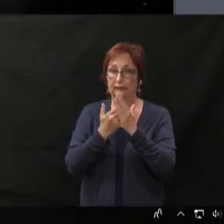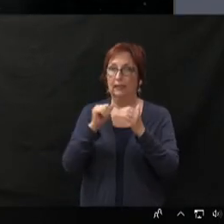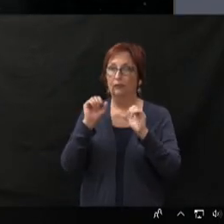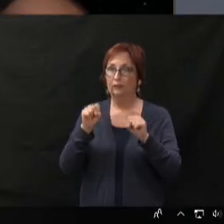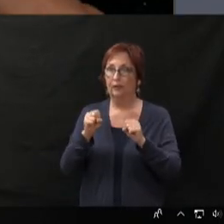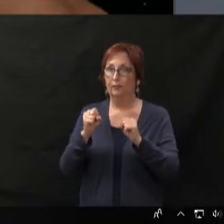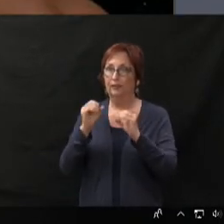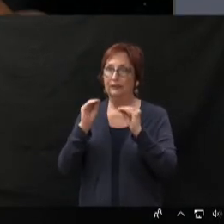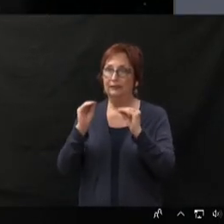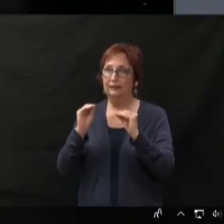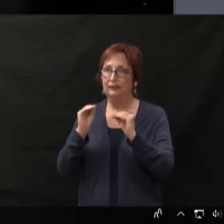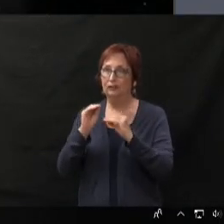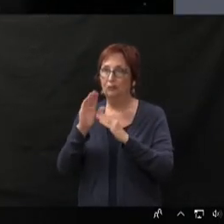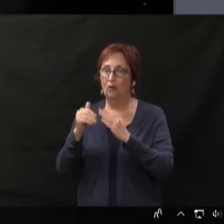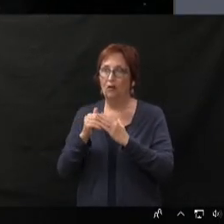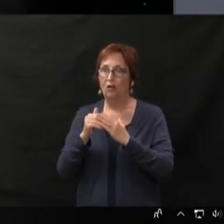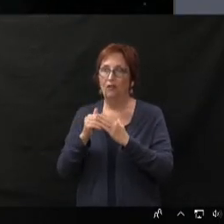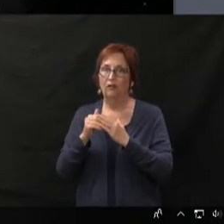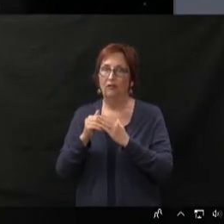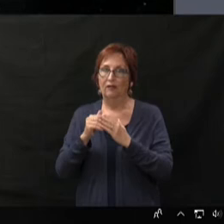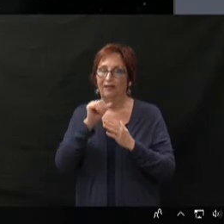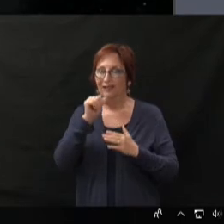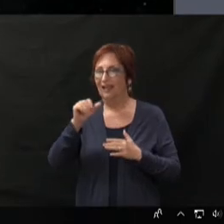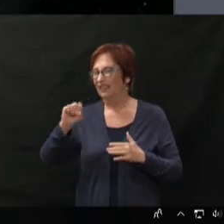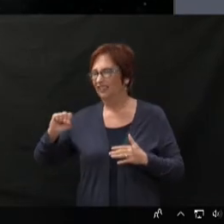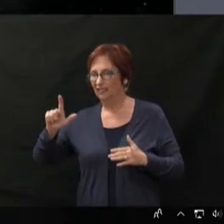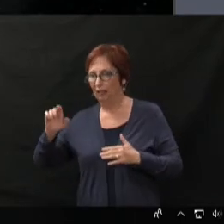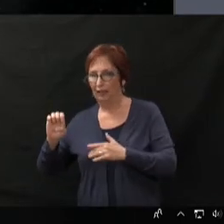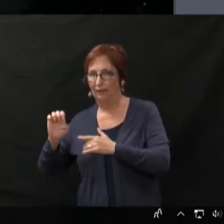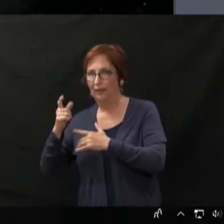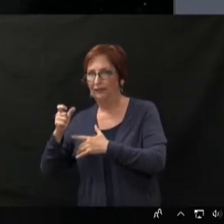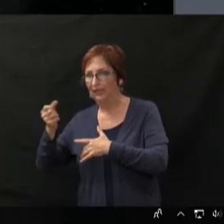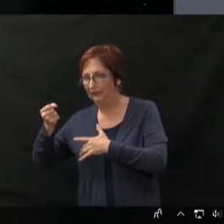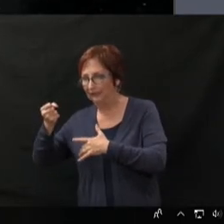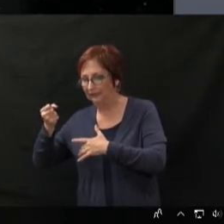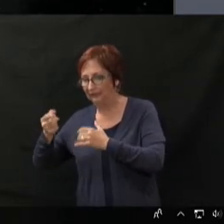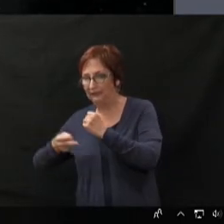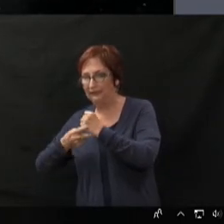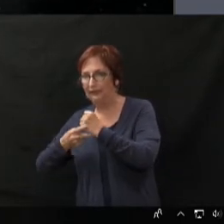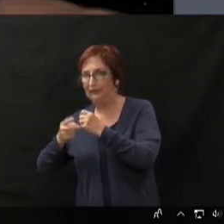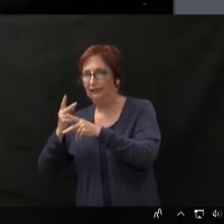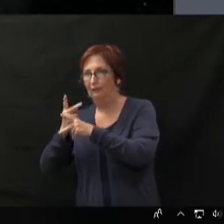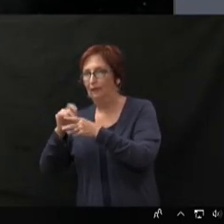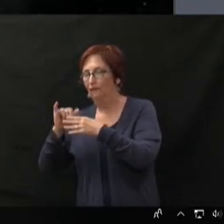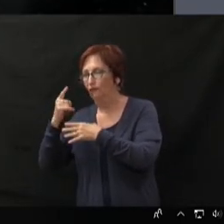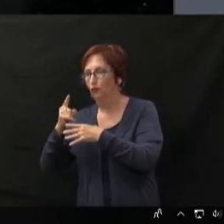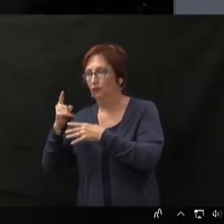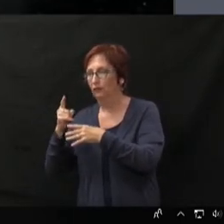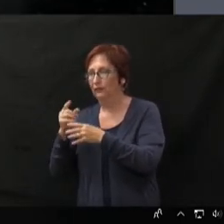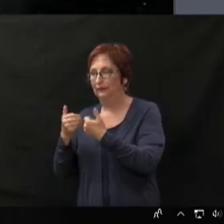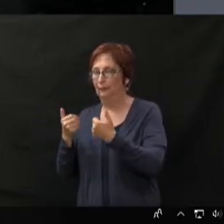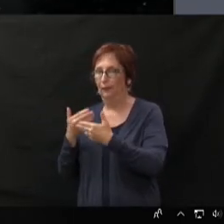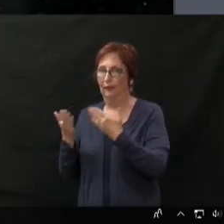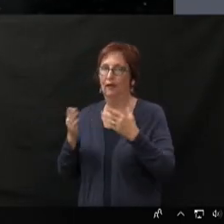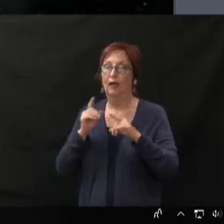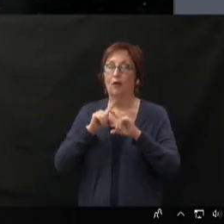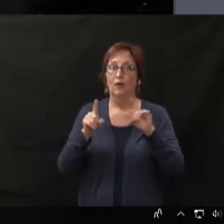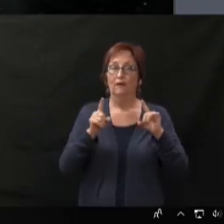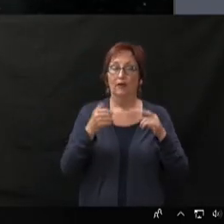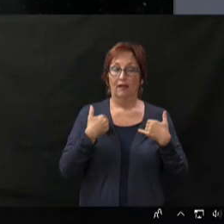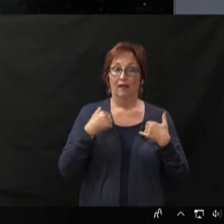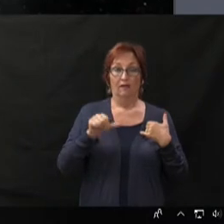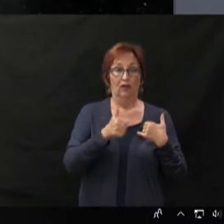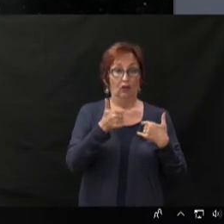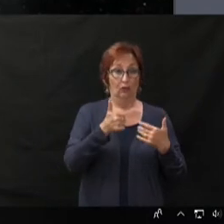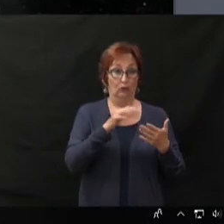all of those. Not S-L-E. I saved that for its own little thing because of the silent letter. However, I have another student who's also